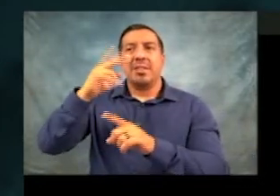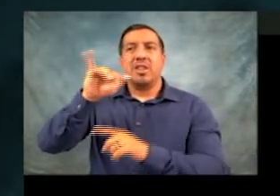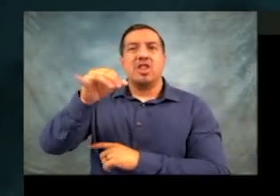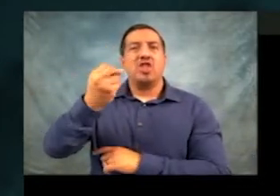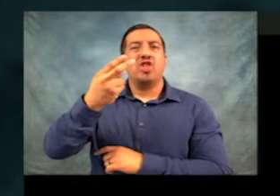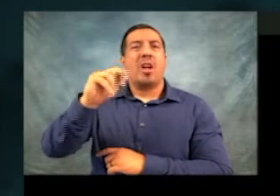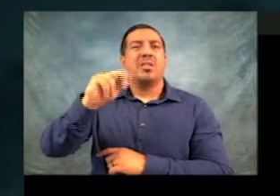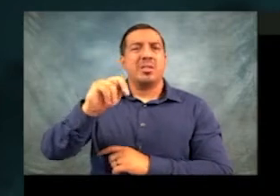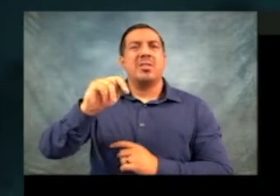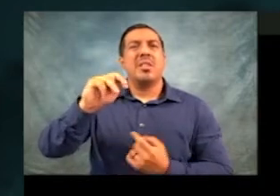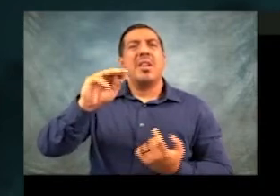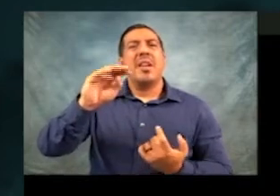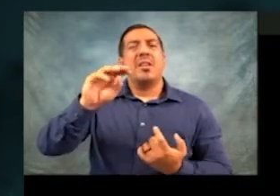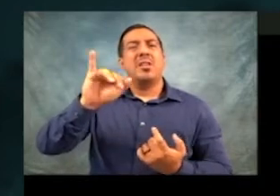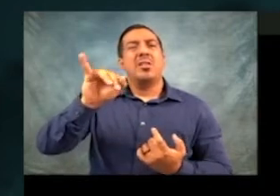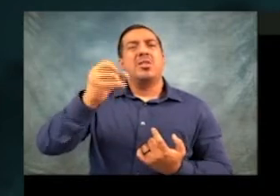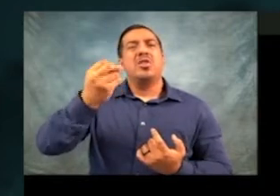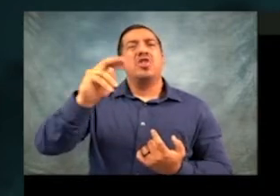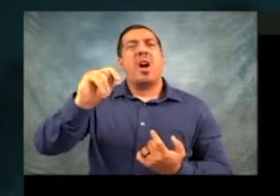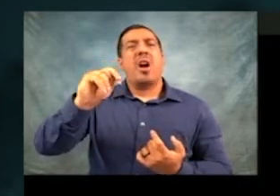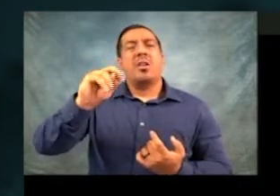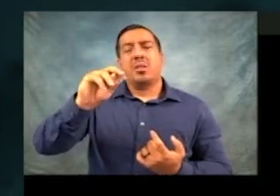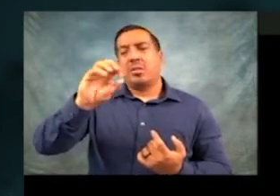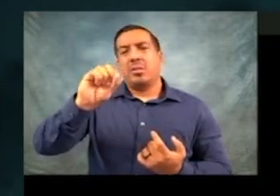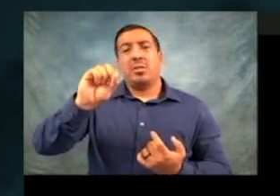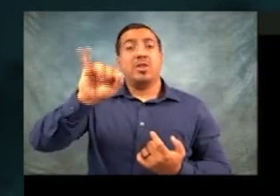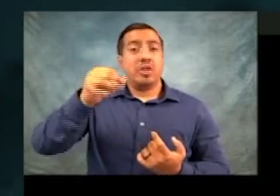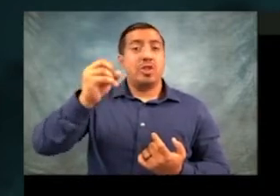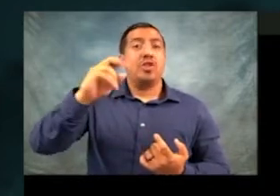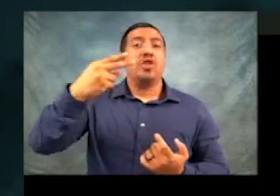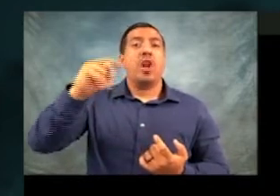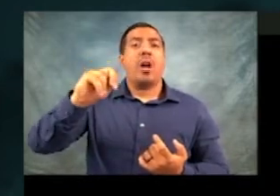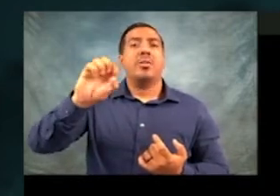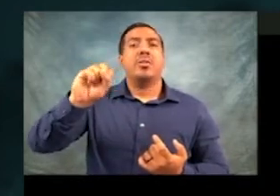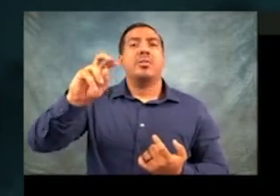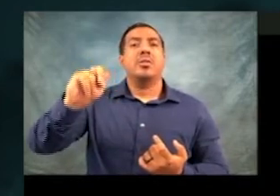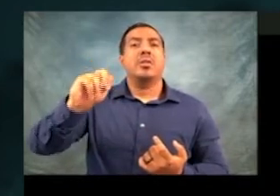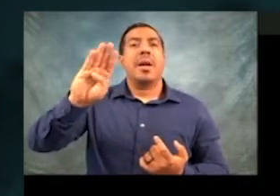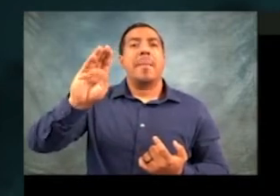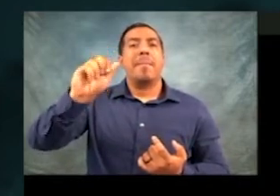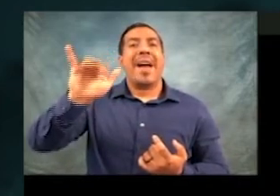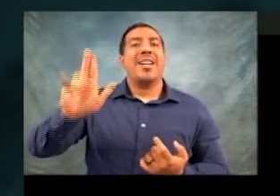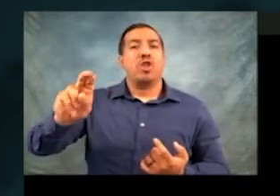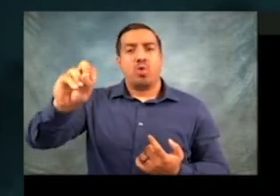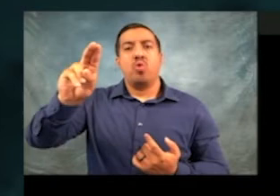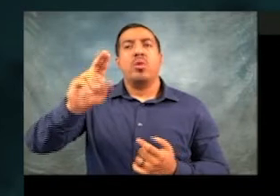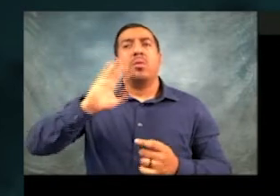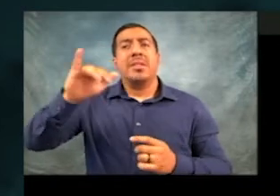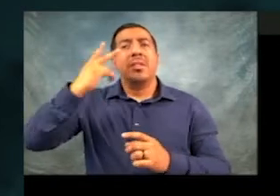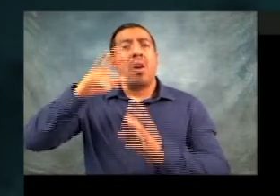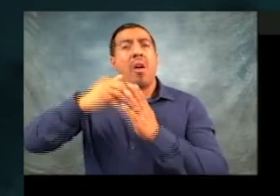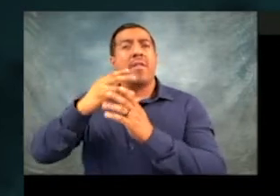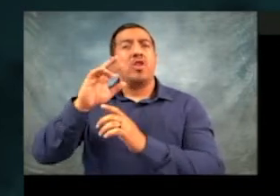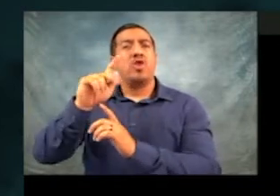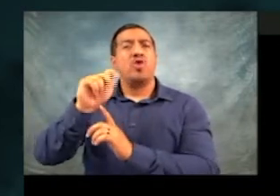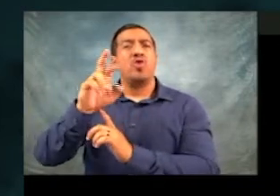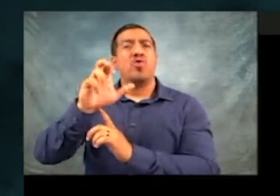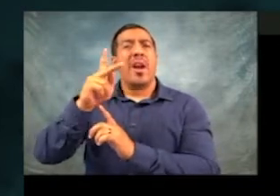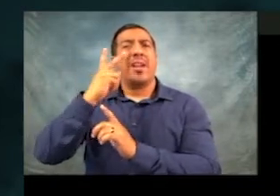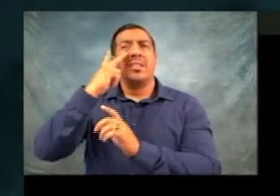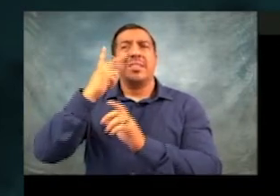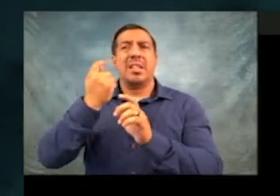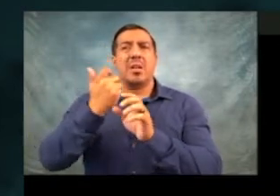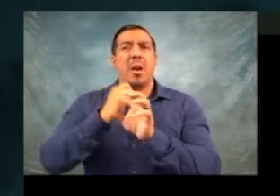Bayou, while they didn't get that much storm surge, maybe only a couple of feet, you could see how if this track were to